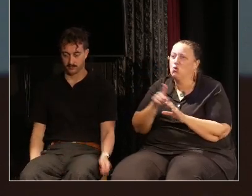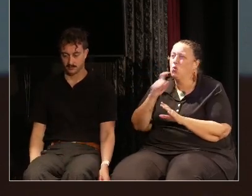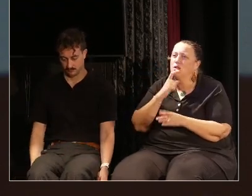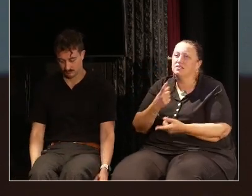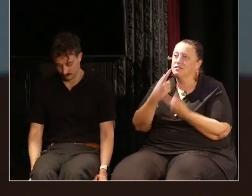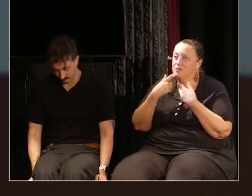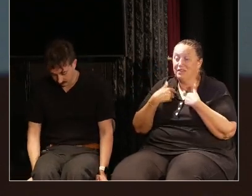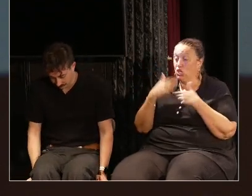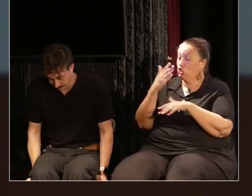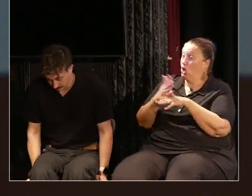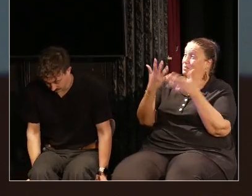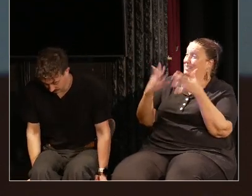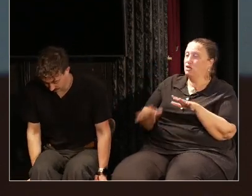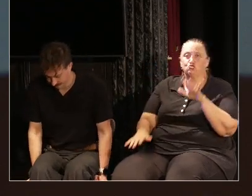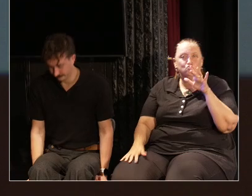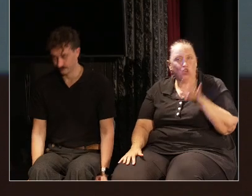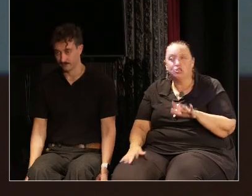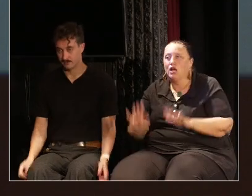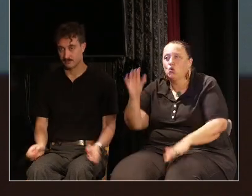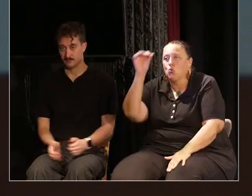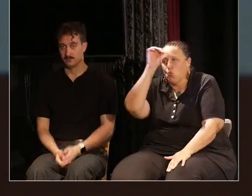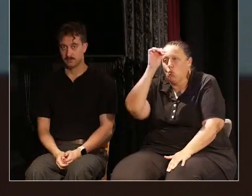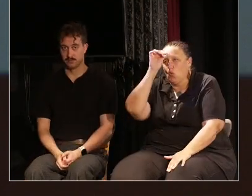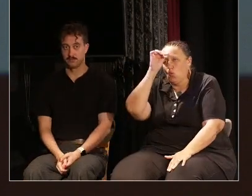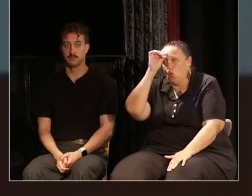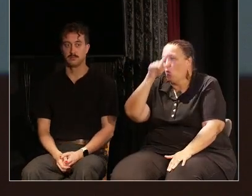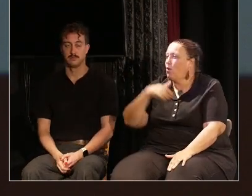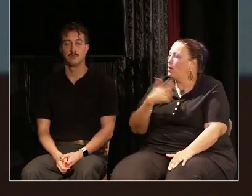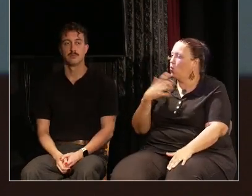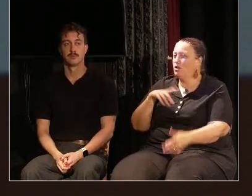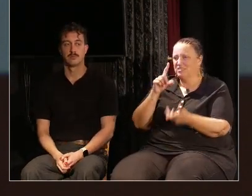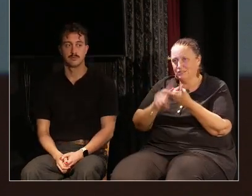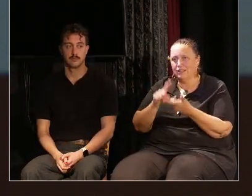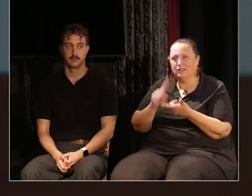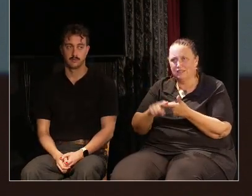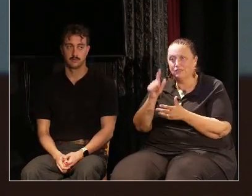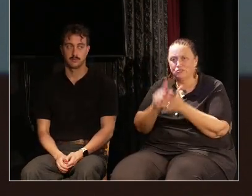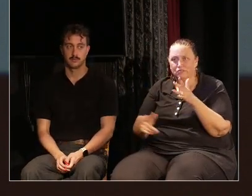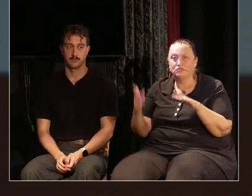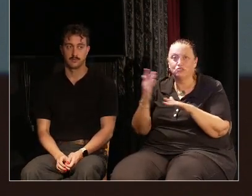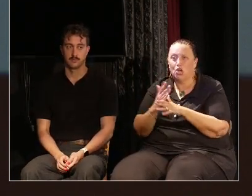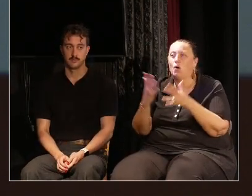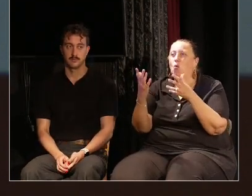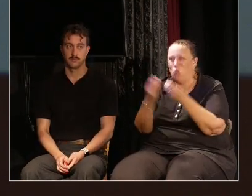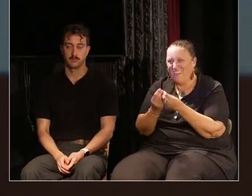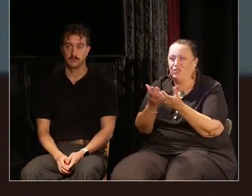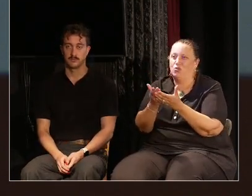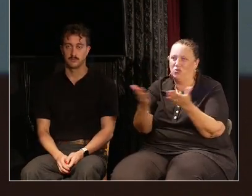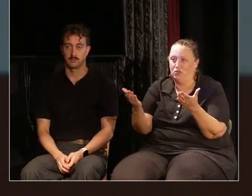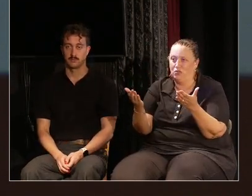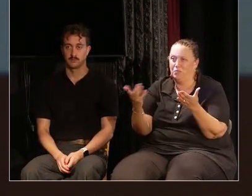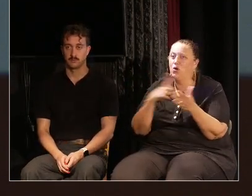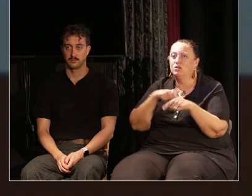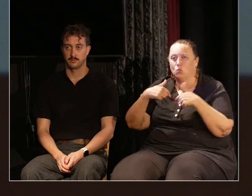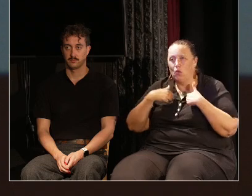us that it's not job done, and it's not job done, and we know that. We want to keep doing the job with all of you, because the Australia that